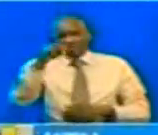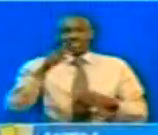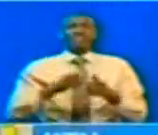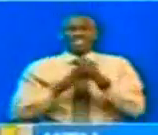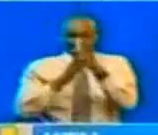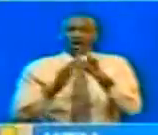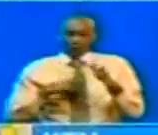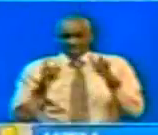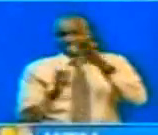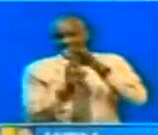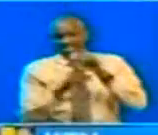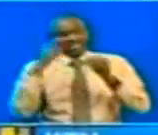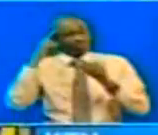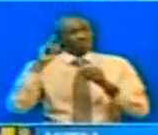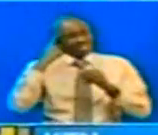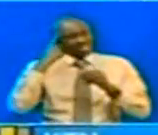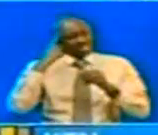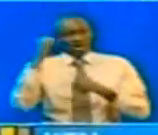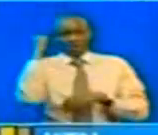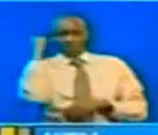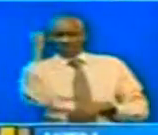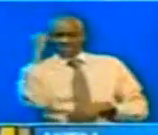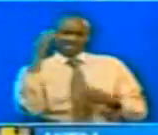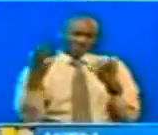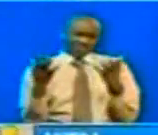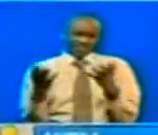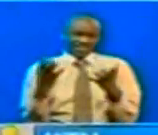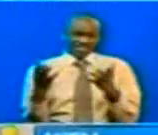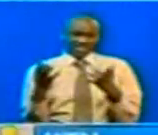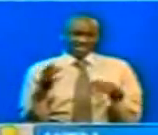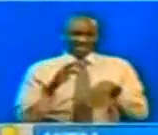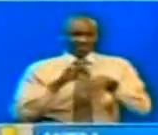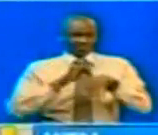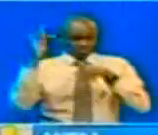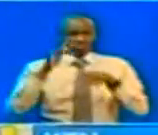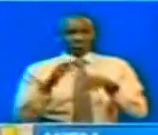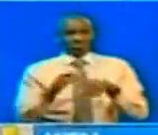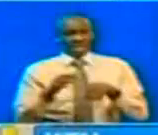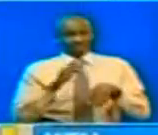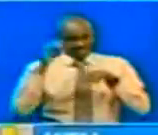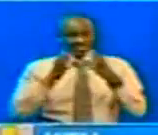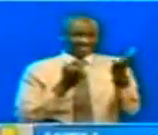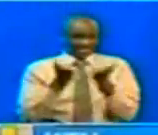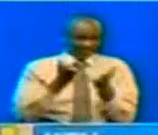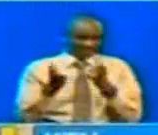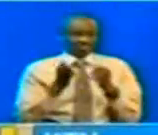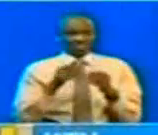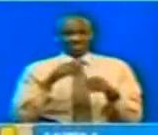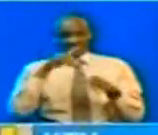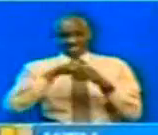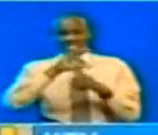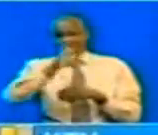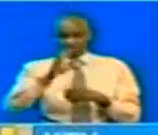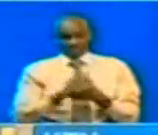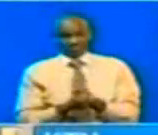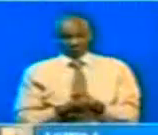is in charge of devolution, do you feel politics might be hampering service delivery at the county level? I think